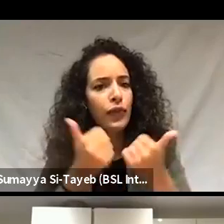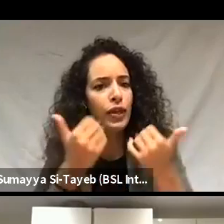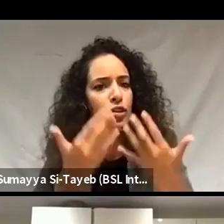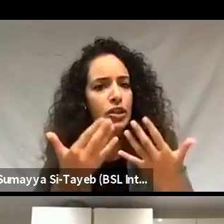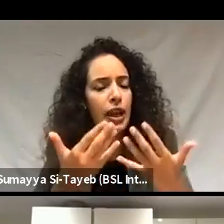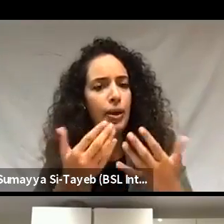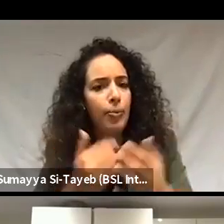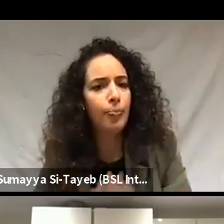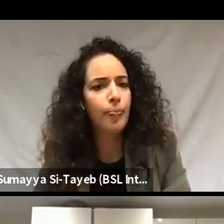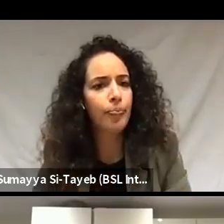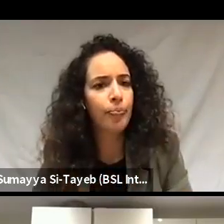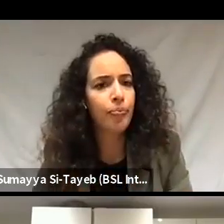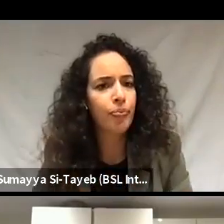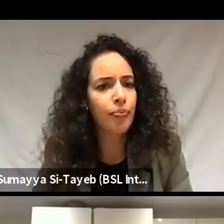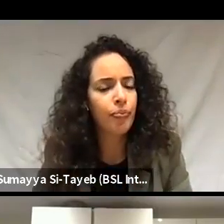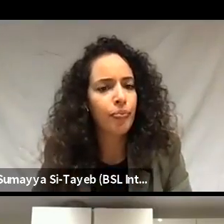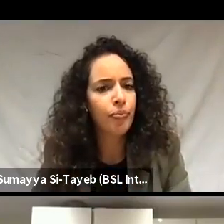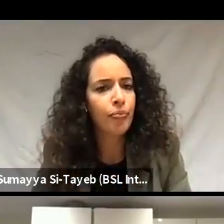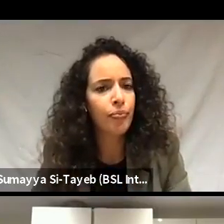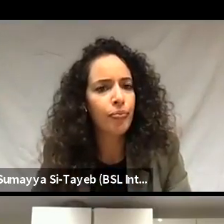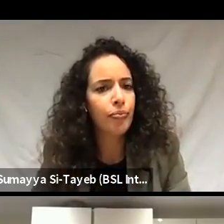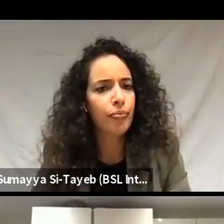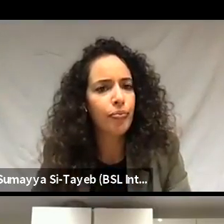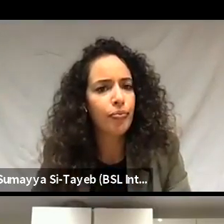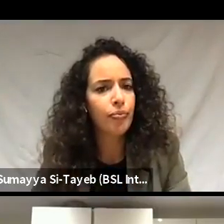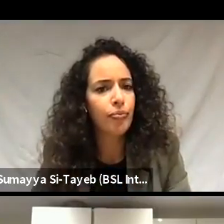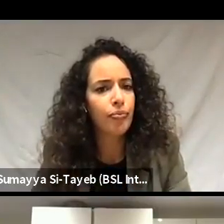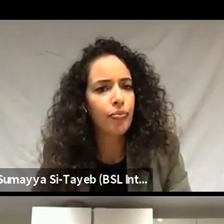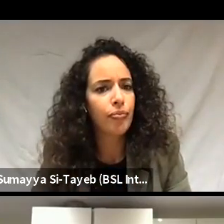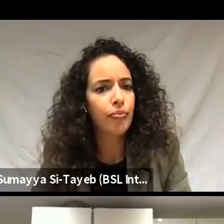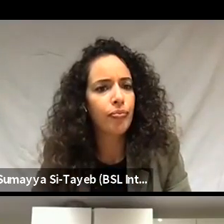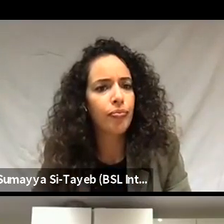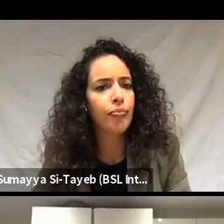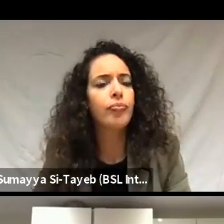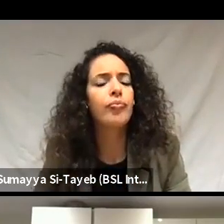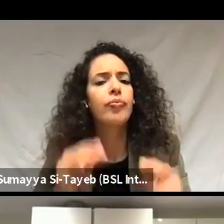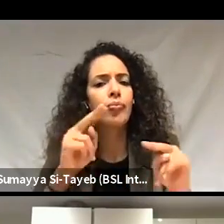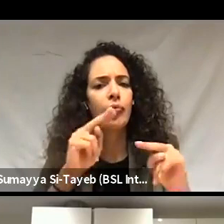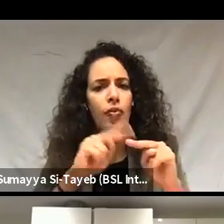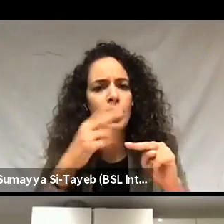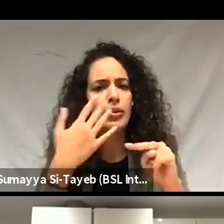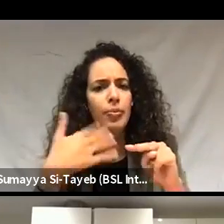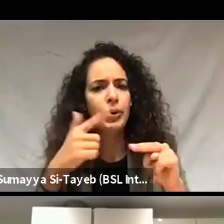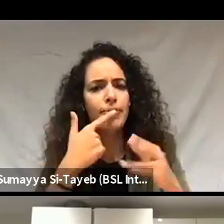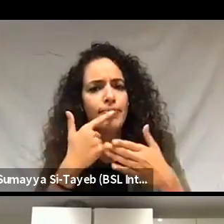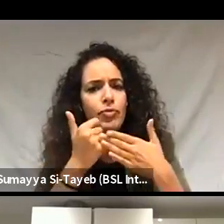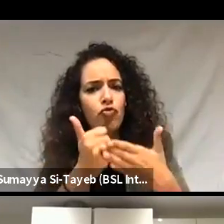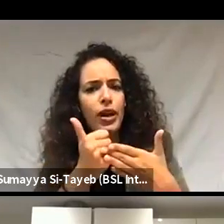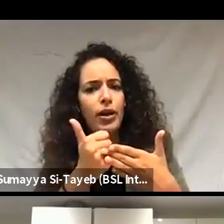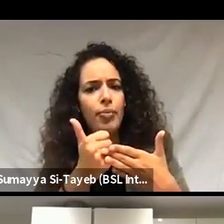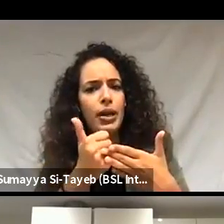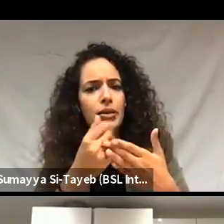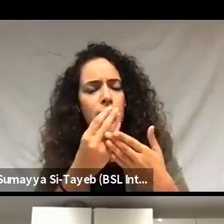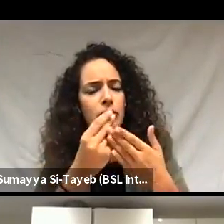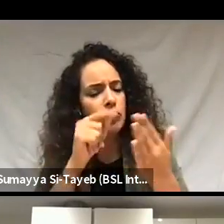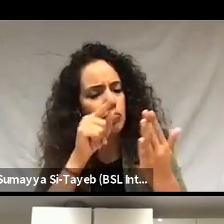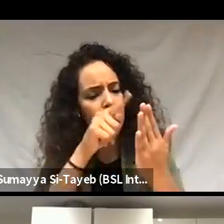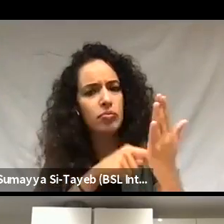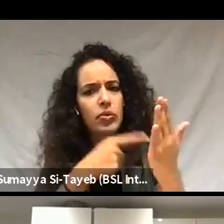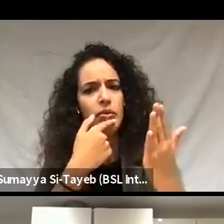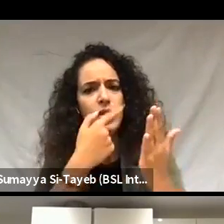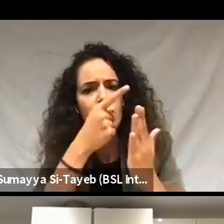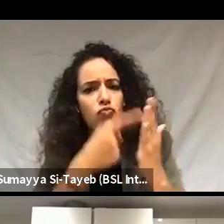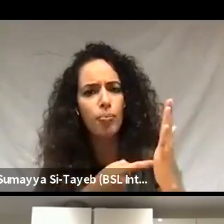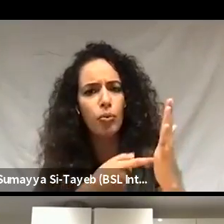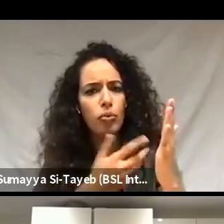think if people, you know, Faisal has made some recommendations in the report, and I just wondered whether